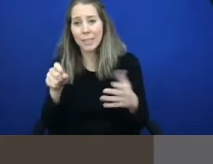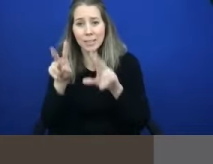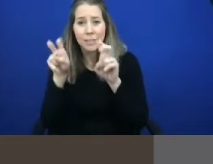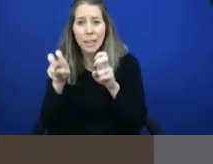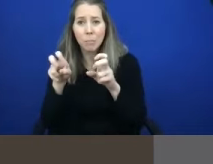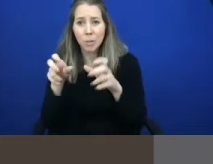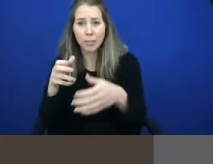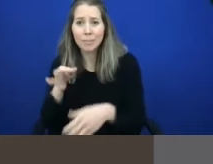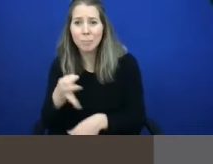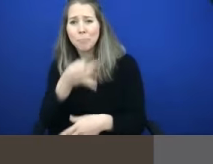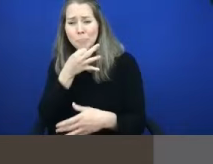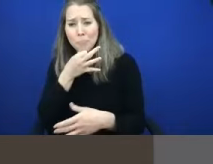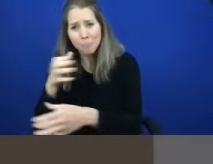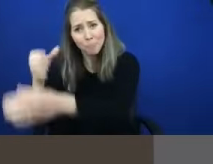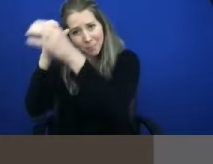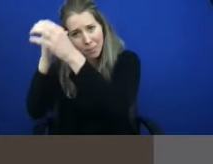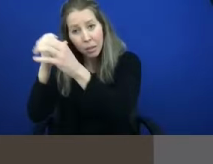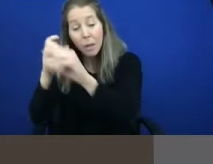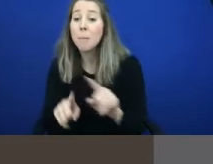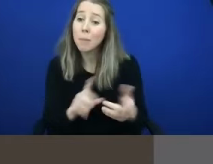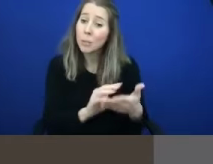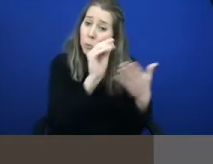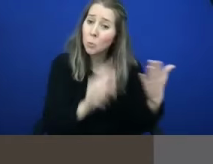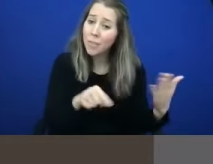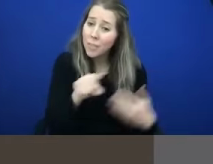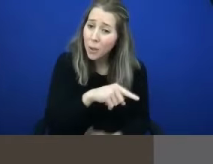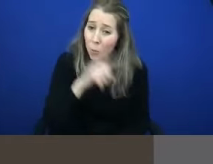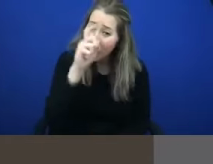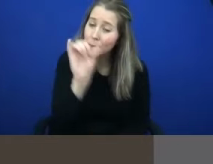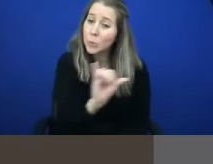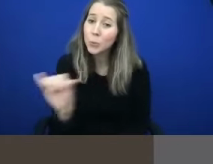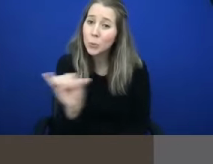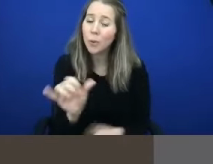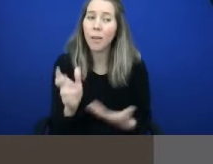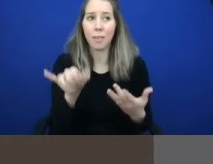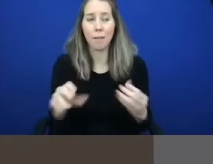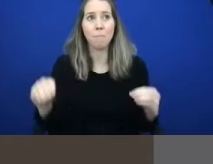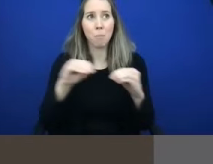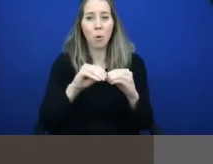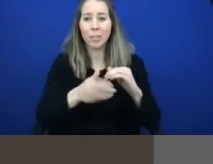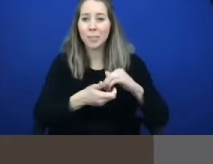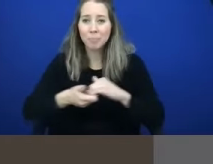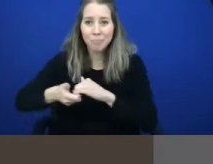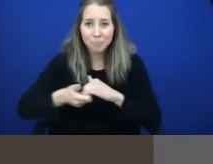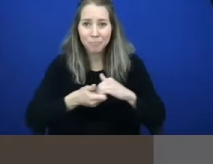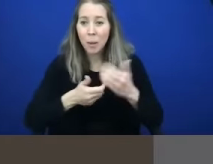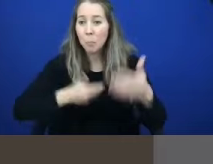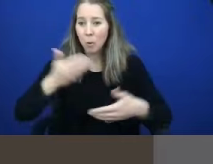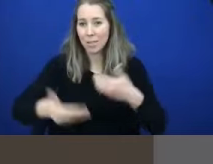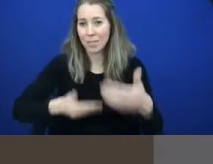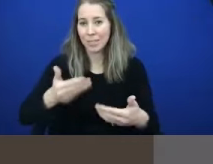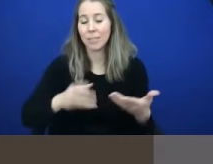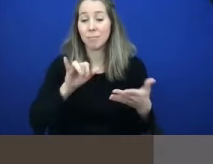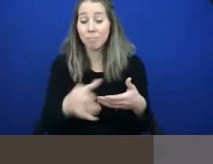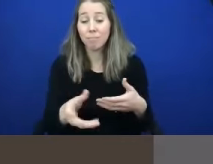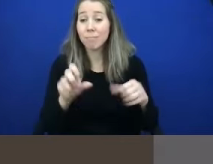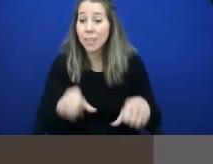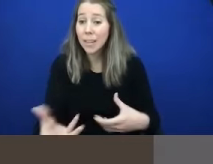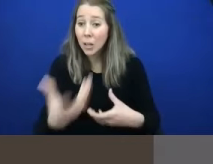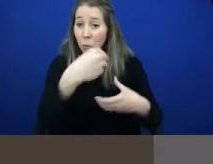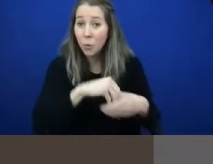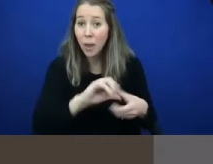but so are our students, and they can really, it makes it more of a transactional process. And that's one way to make it inclusive is